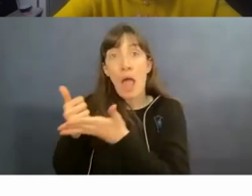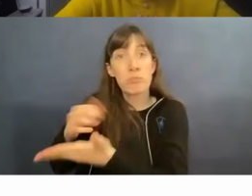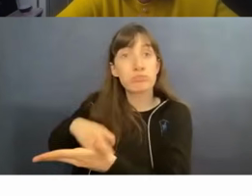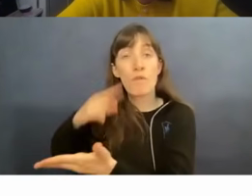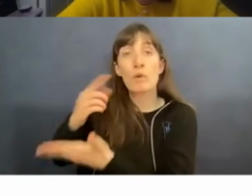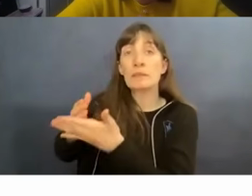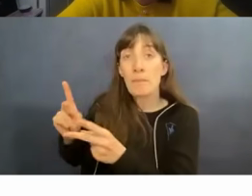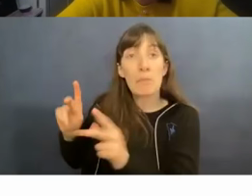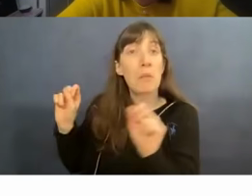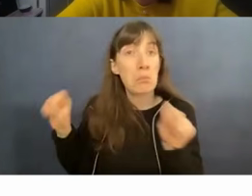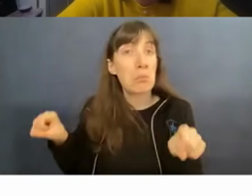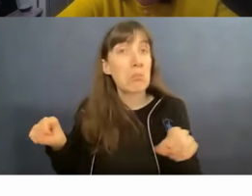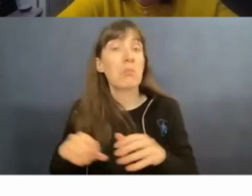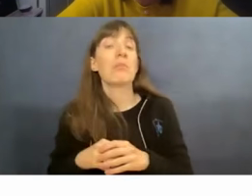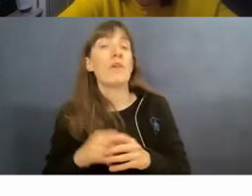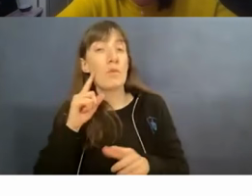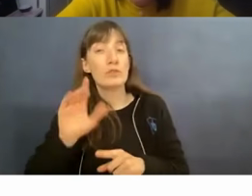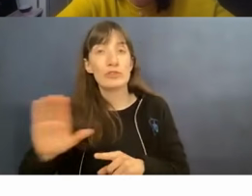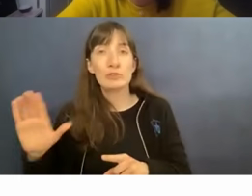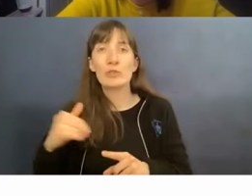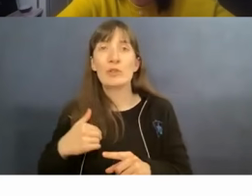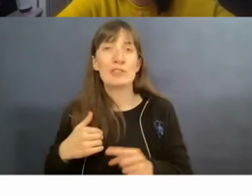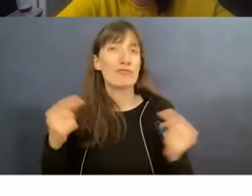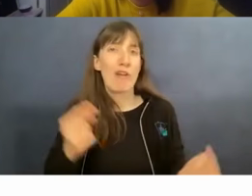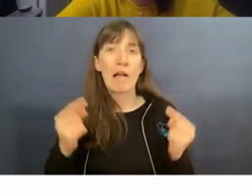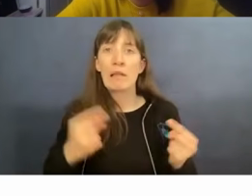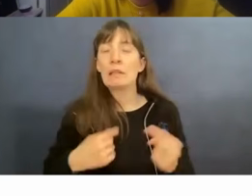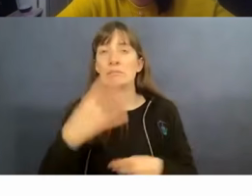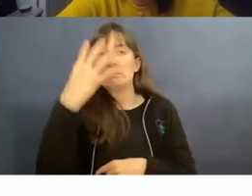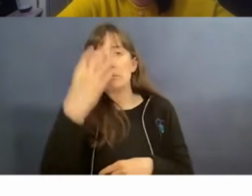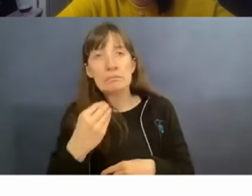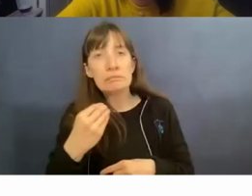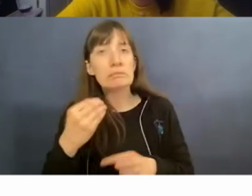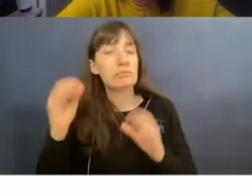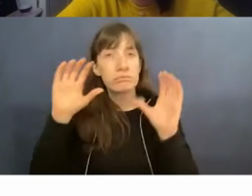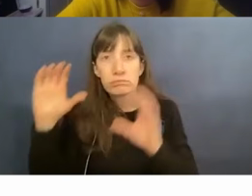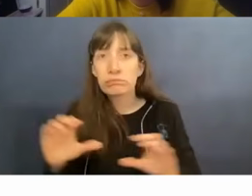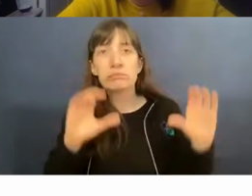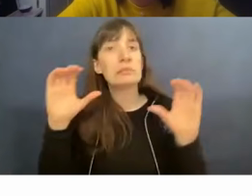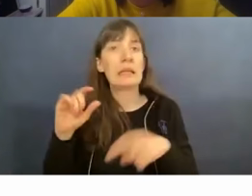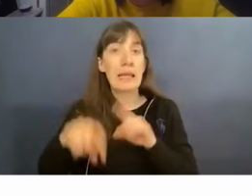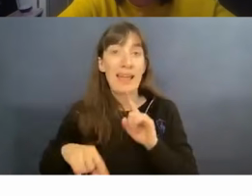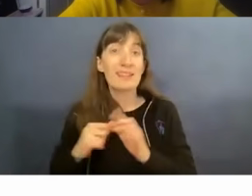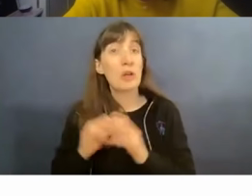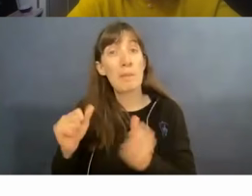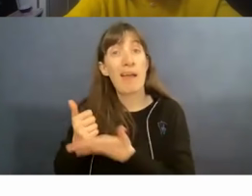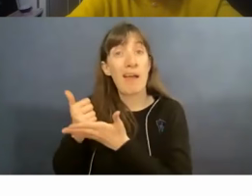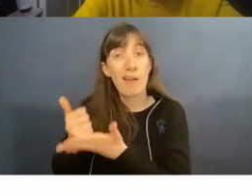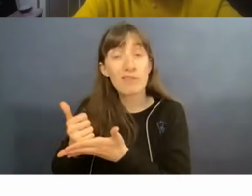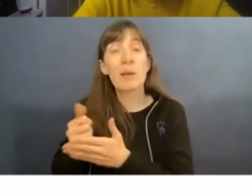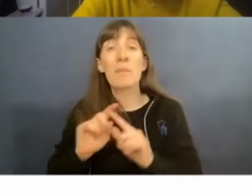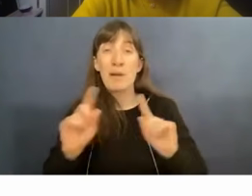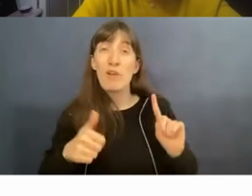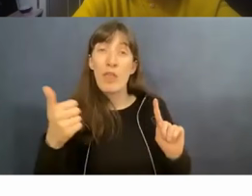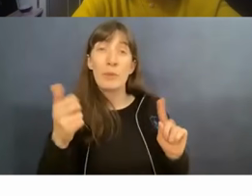like, children who struggle to fall asleep. That might be a helpful thing to engage in, but for others, it might be more triggering. So